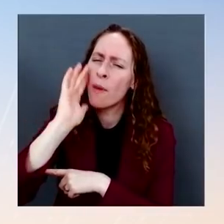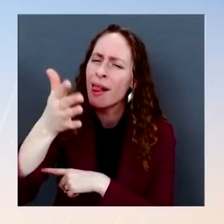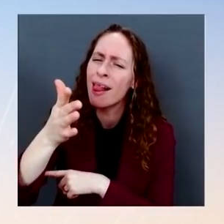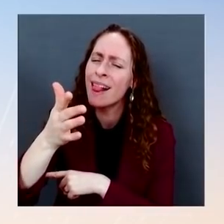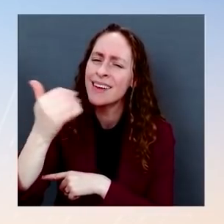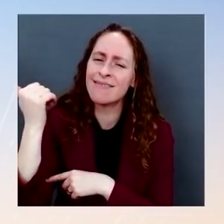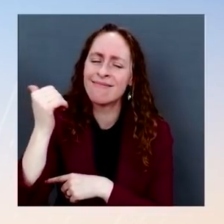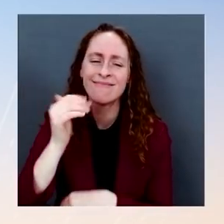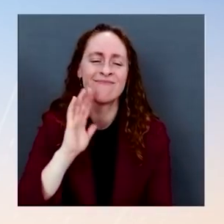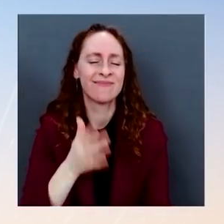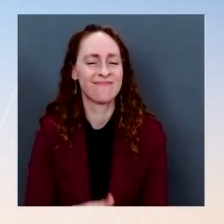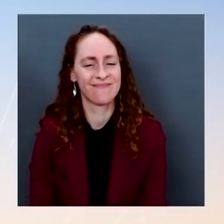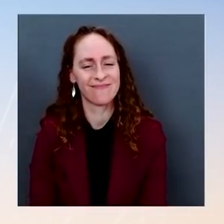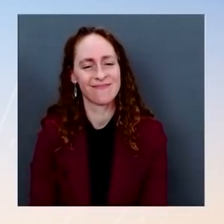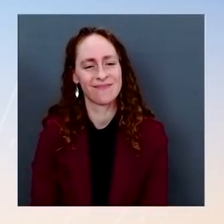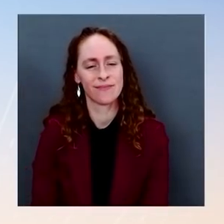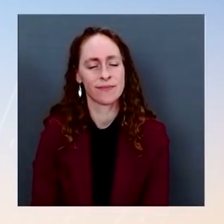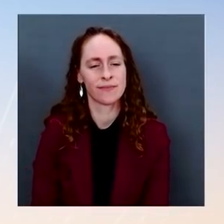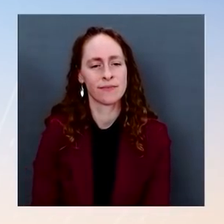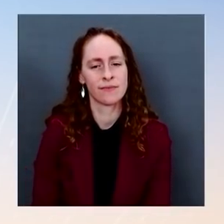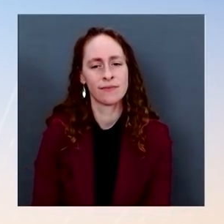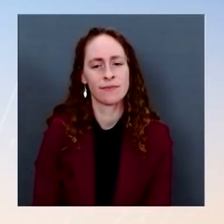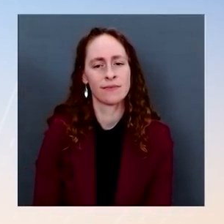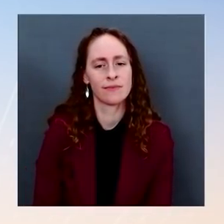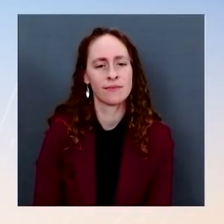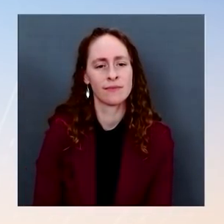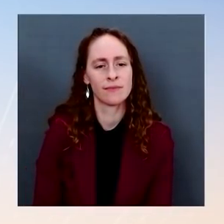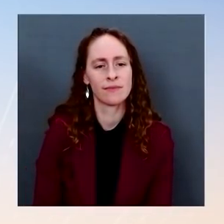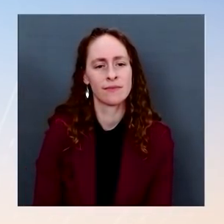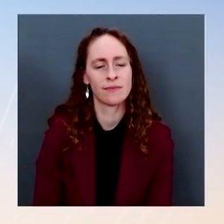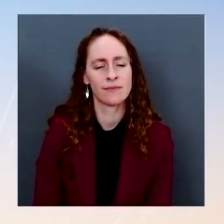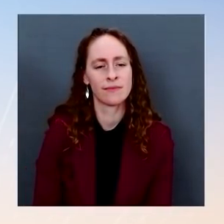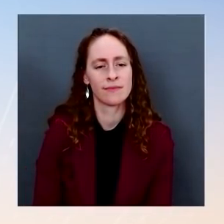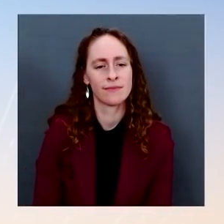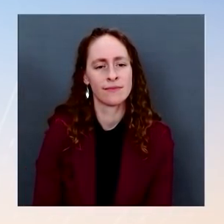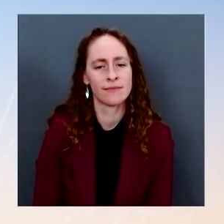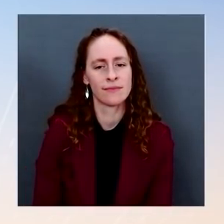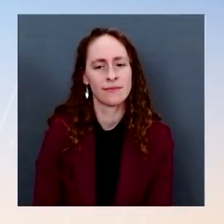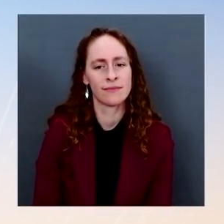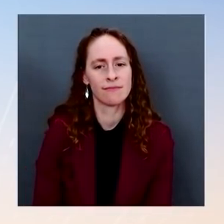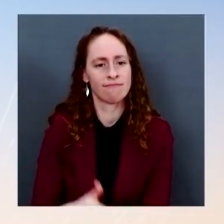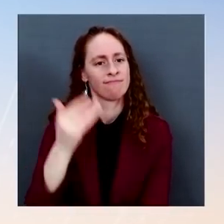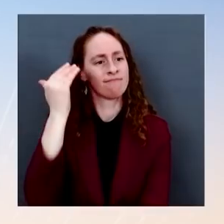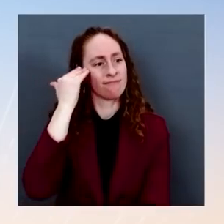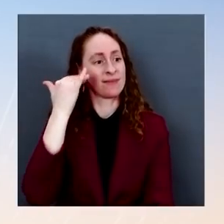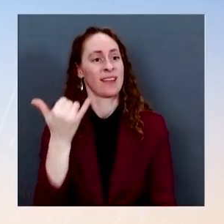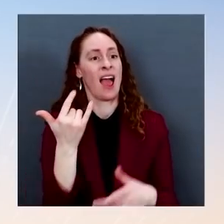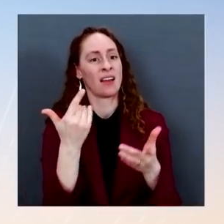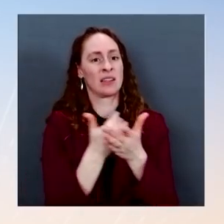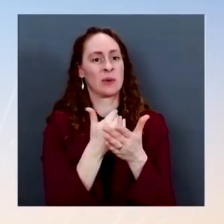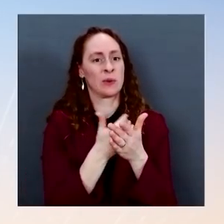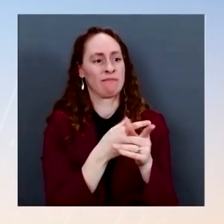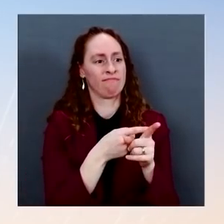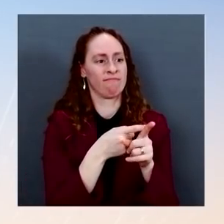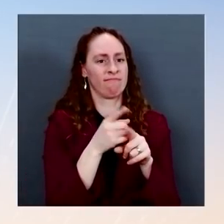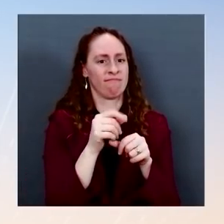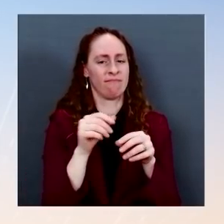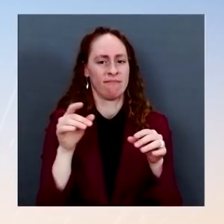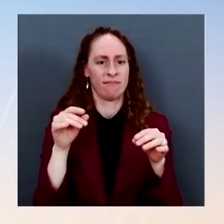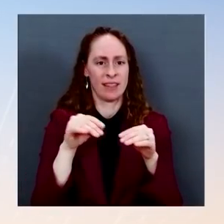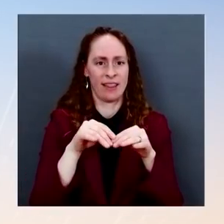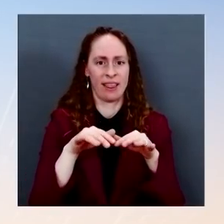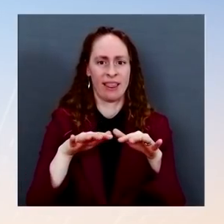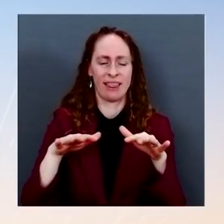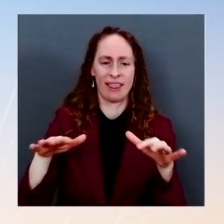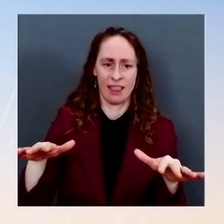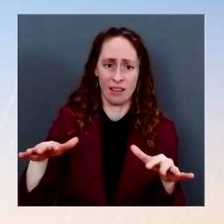now from the variant, how often is the president being tested for COVID, and when was he last tested? He is regularly tested. I will get. I